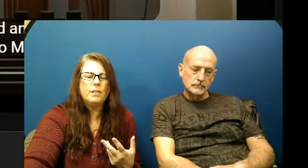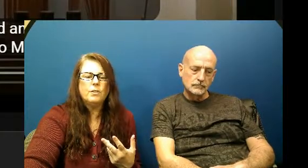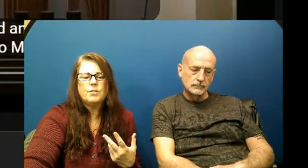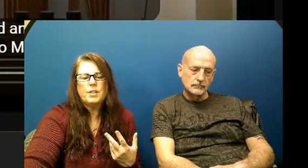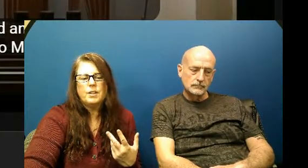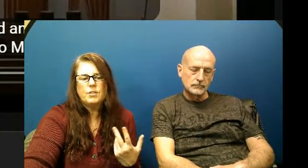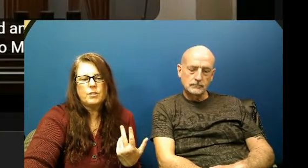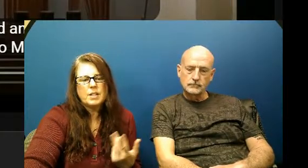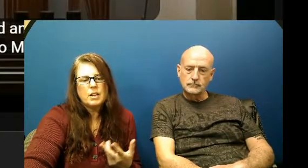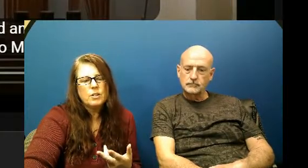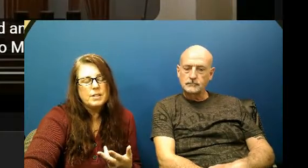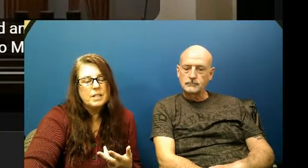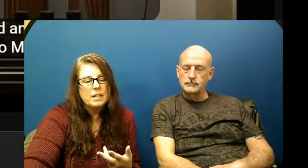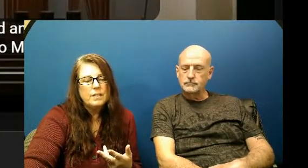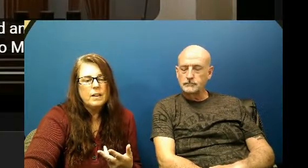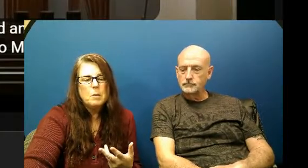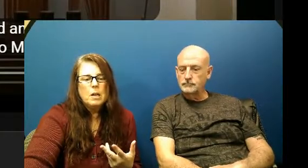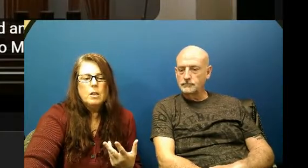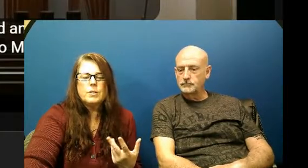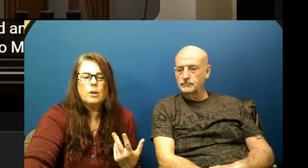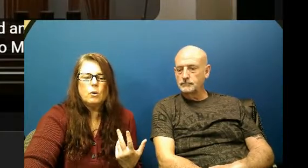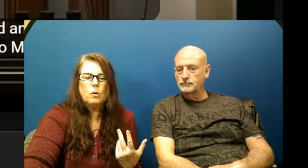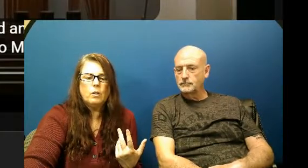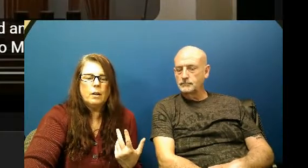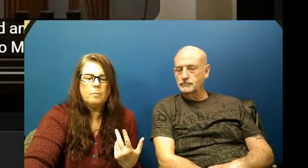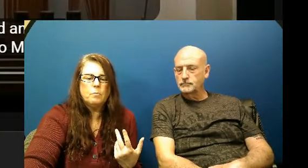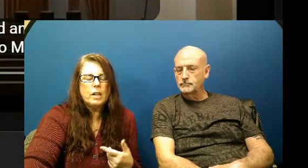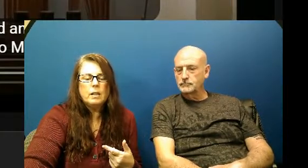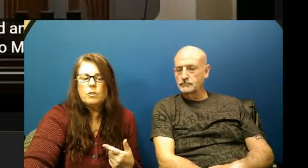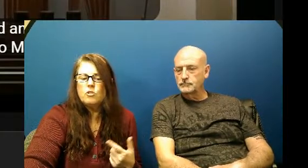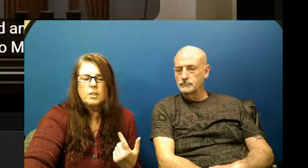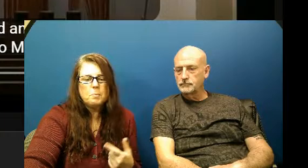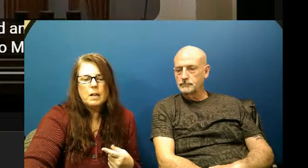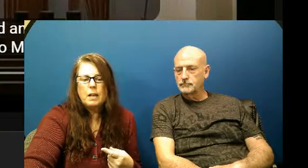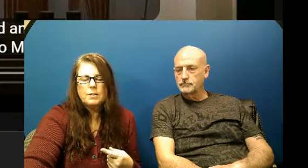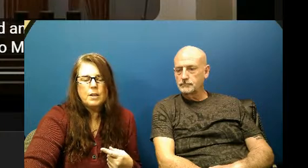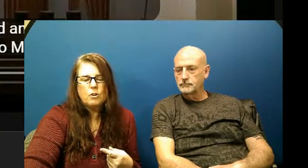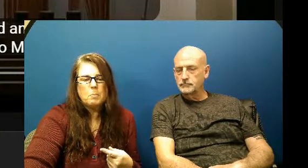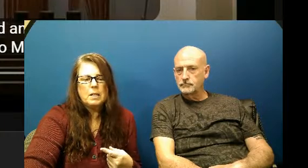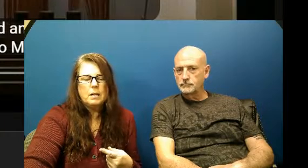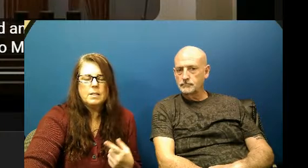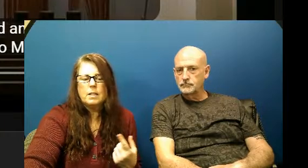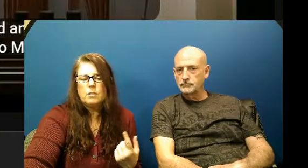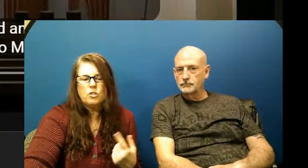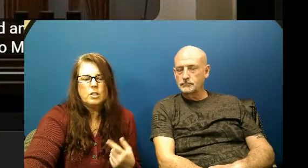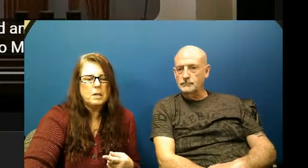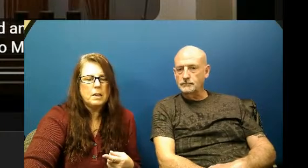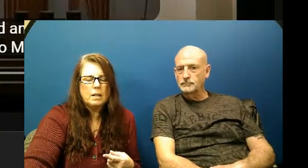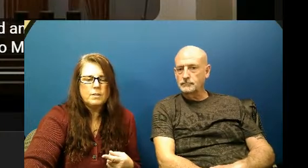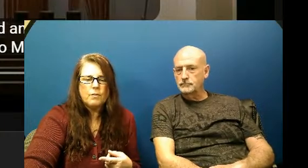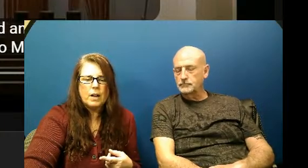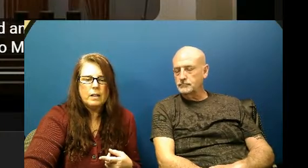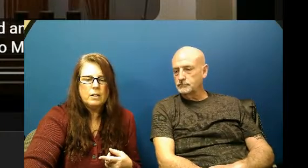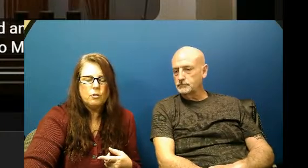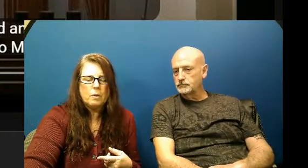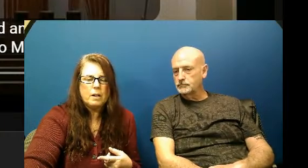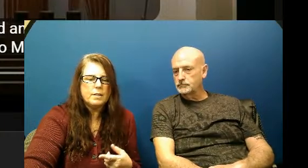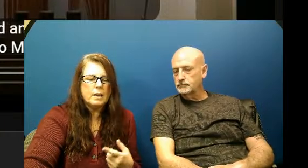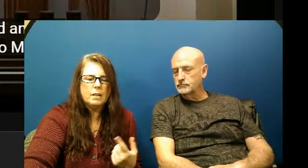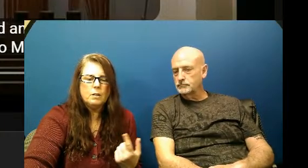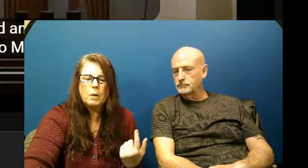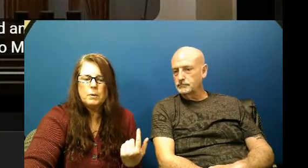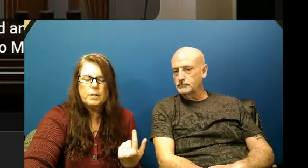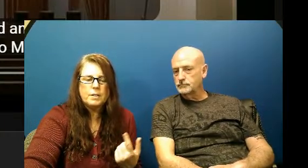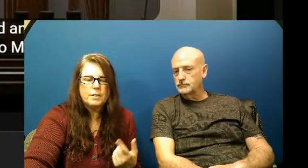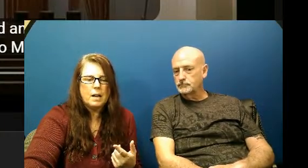at the others, and they start to say you conceded them. So, Jay, just because they're not making any sense, just because they're violating your rights